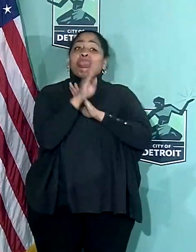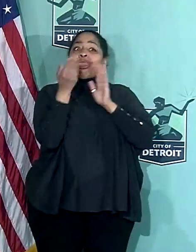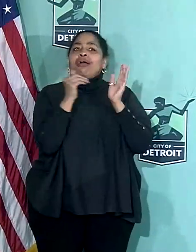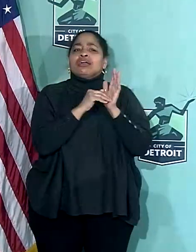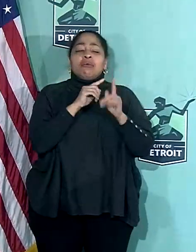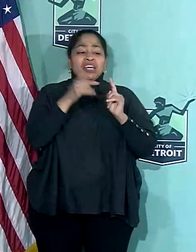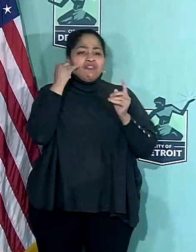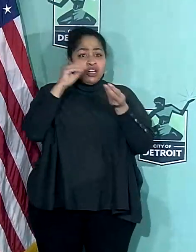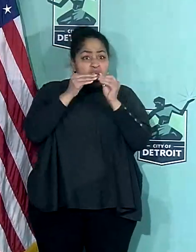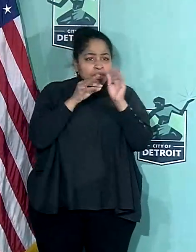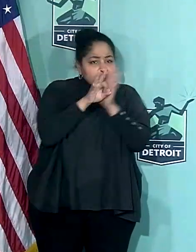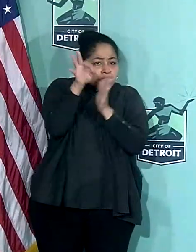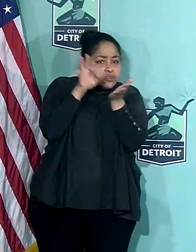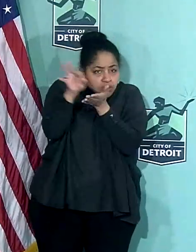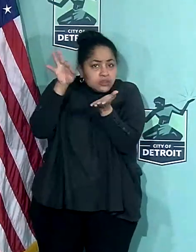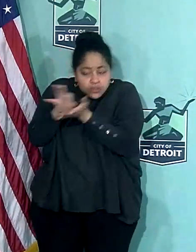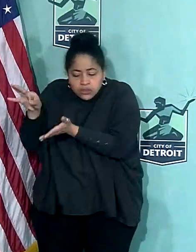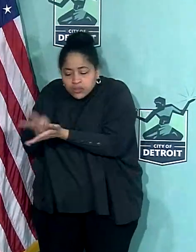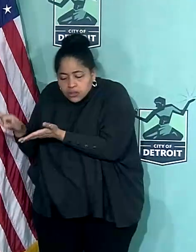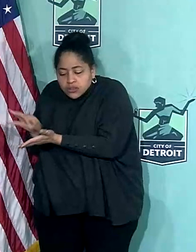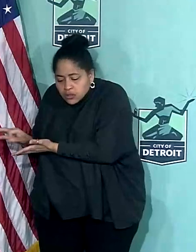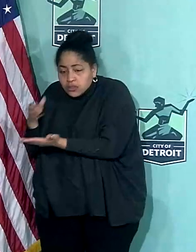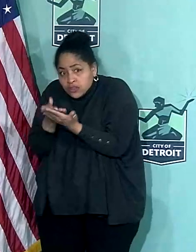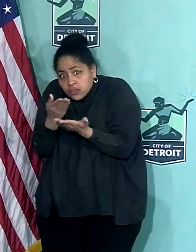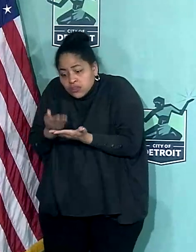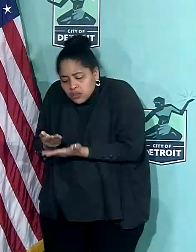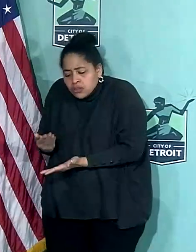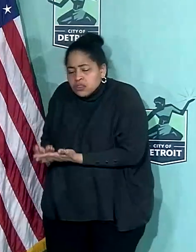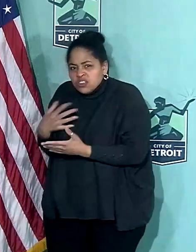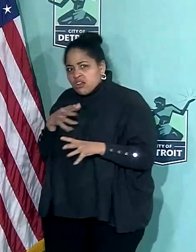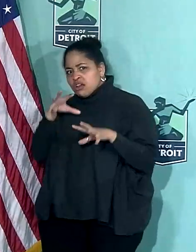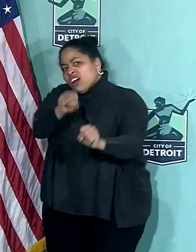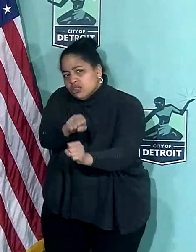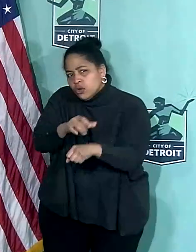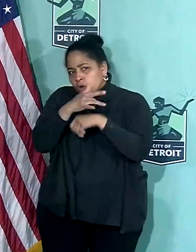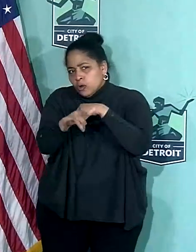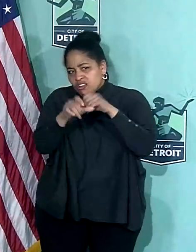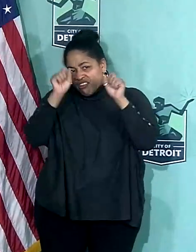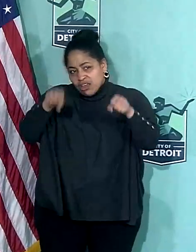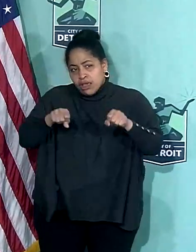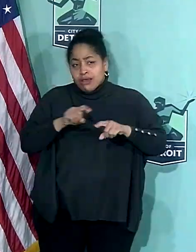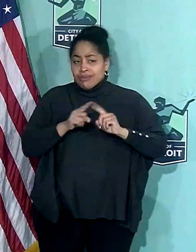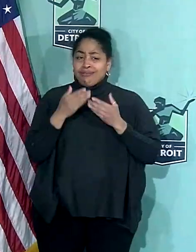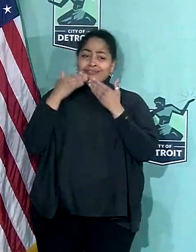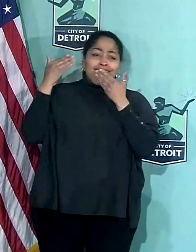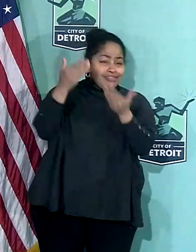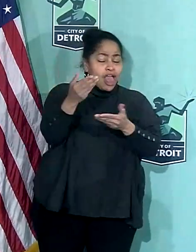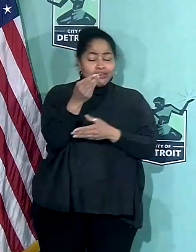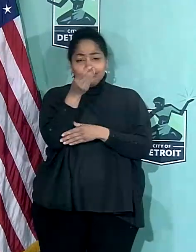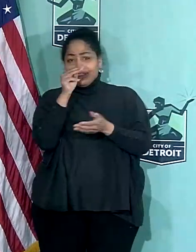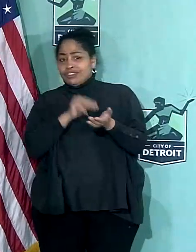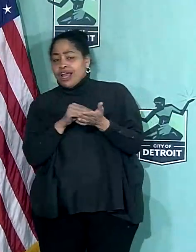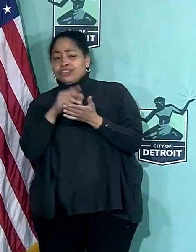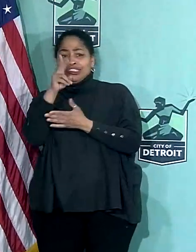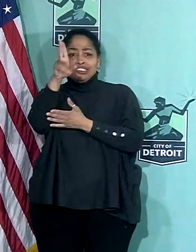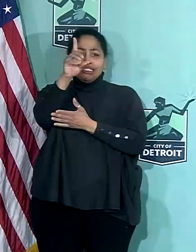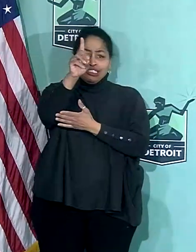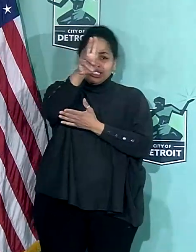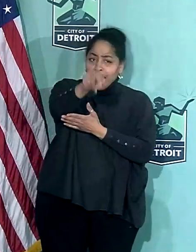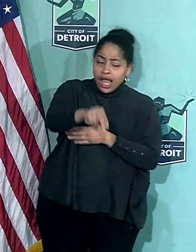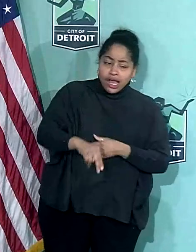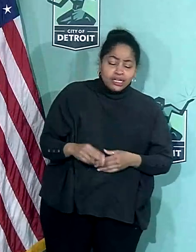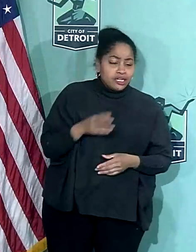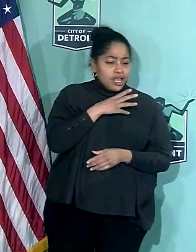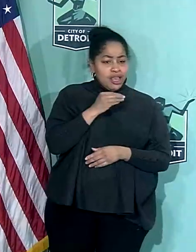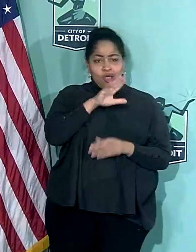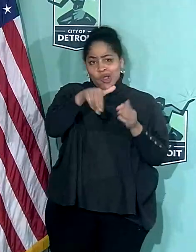day as we do, we think we can catch it early. But thank you to Dr. Dunn and to all the city employees. But